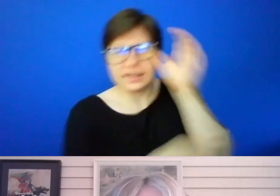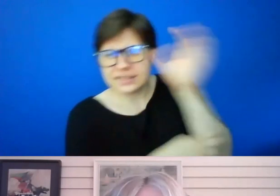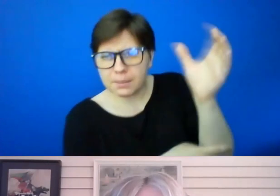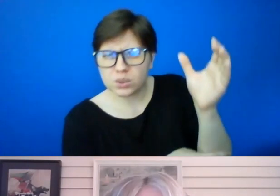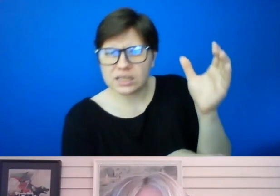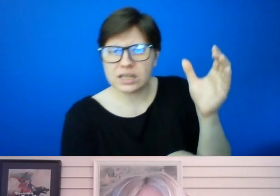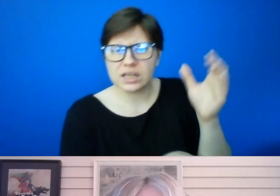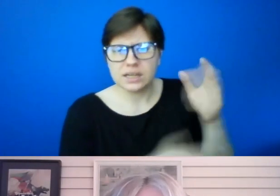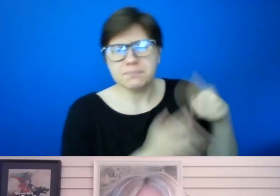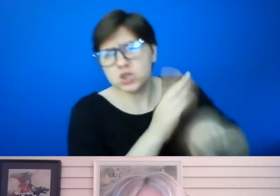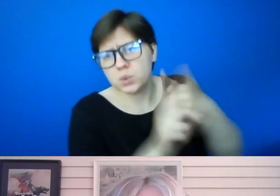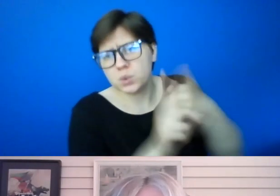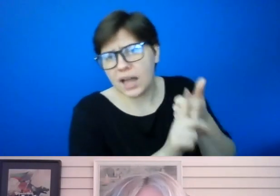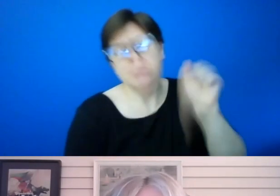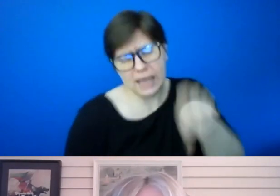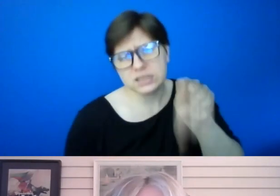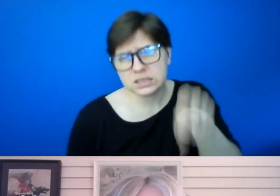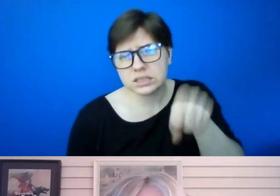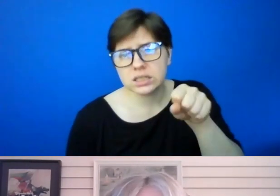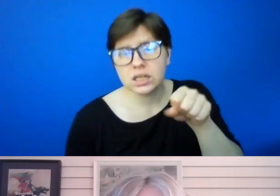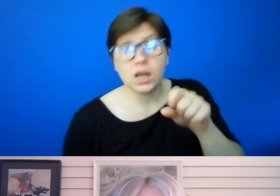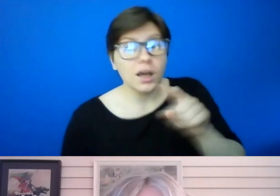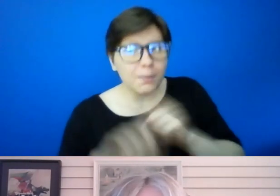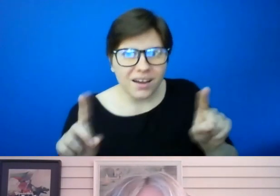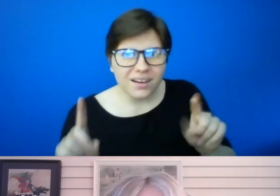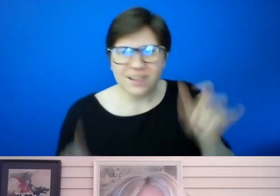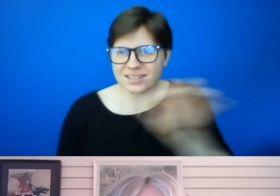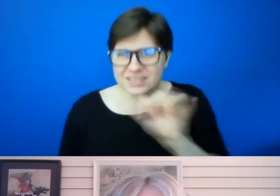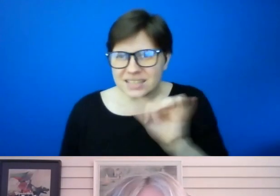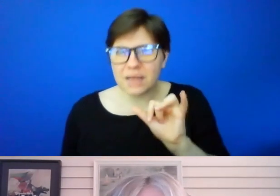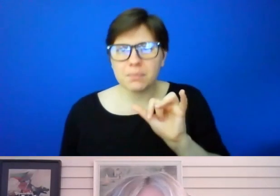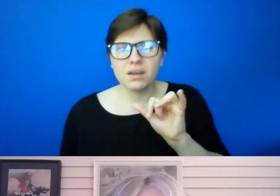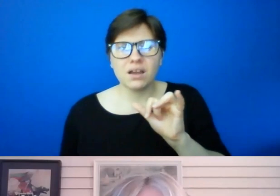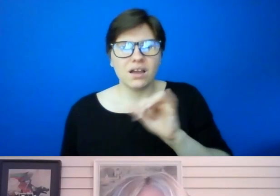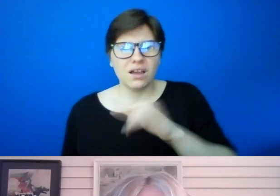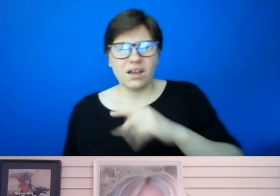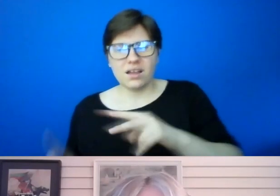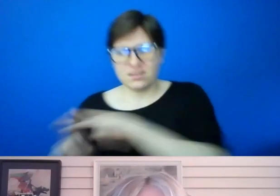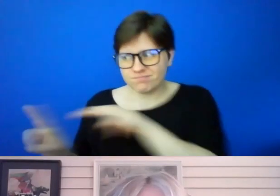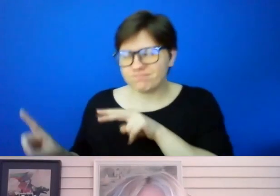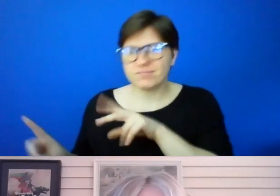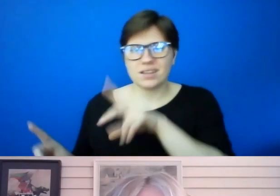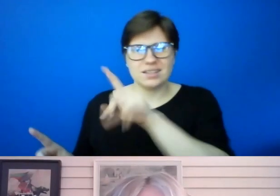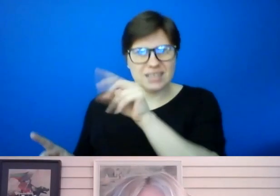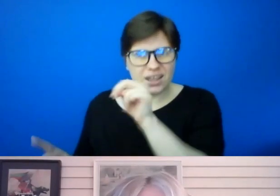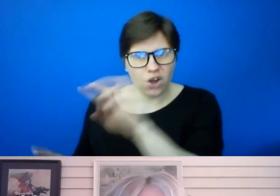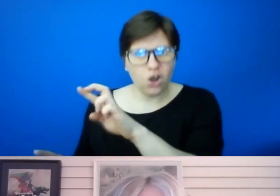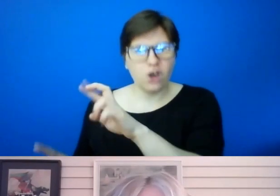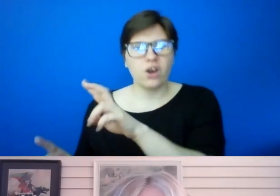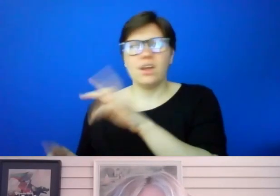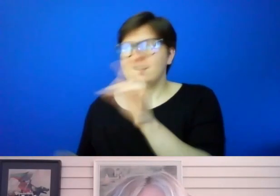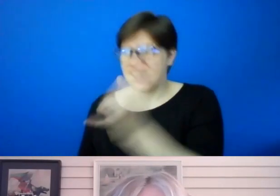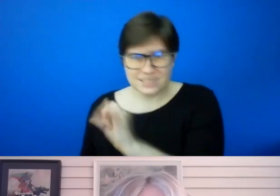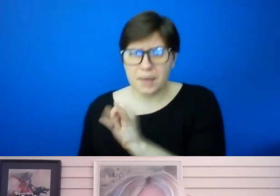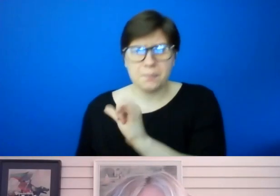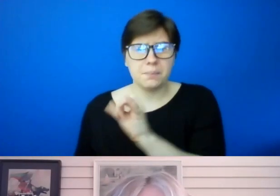it's suicide, right? But then so is turning off events. So is having a DNR order. So is deactivating an ICD.